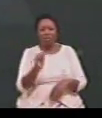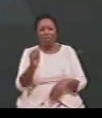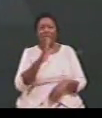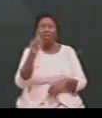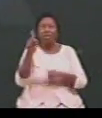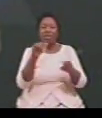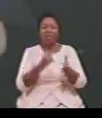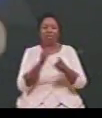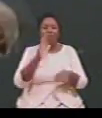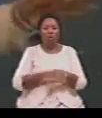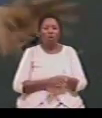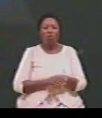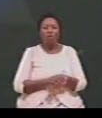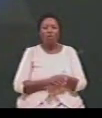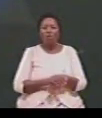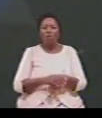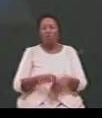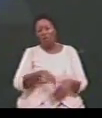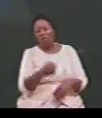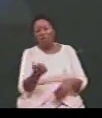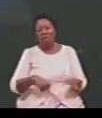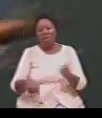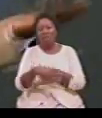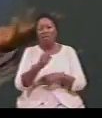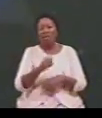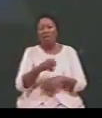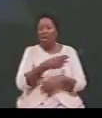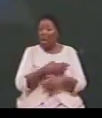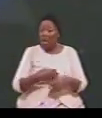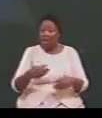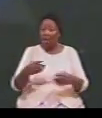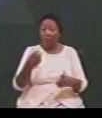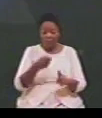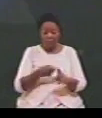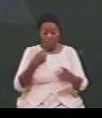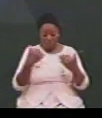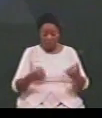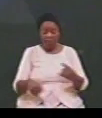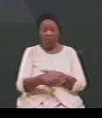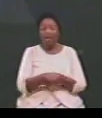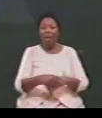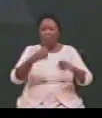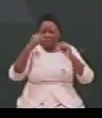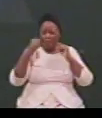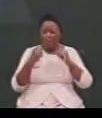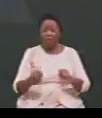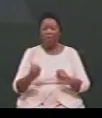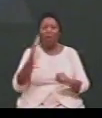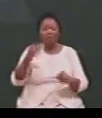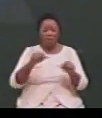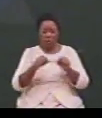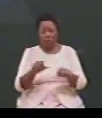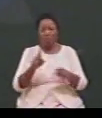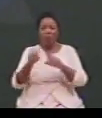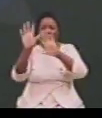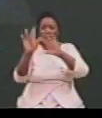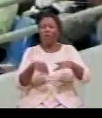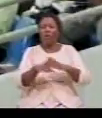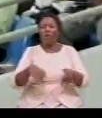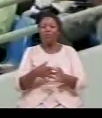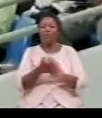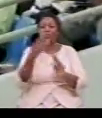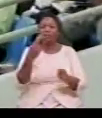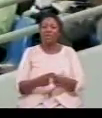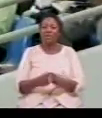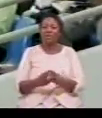he did on the other days, and from today, power will continue to flow in your